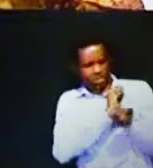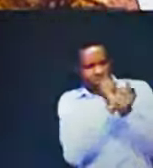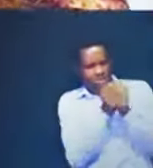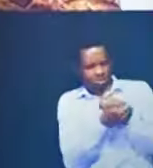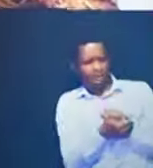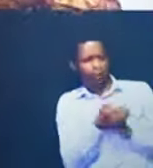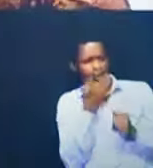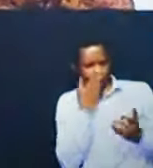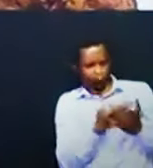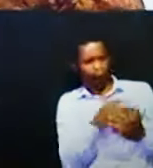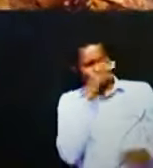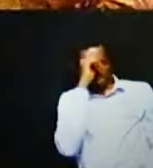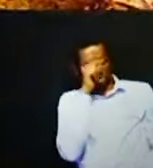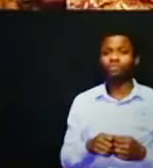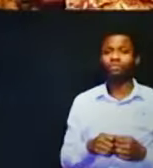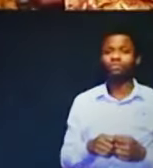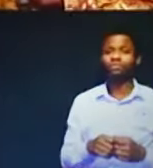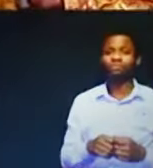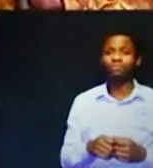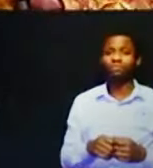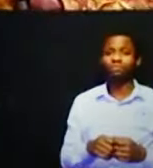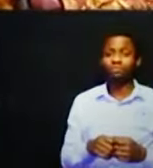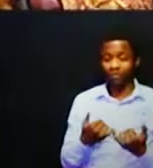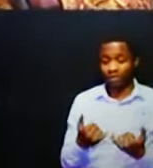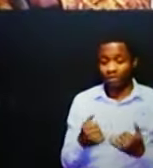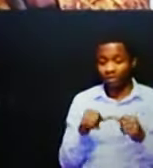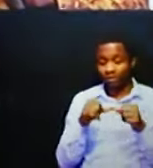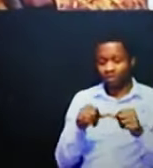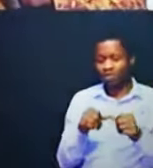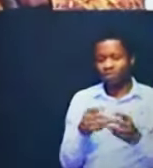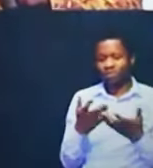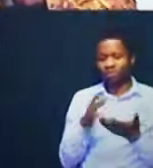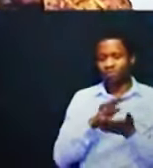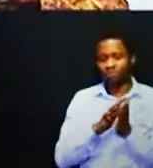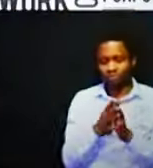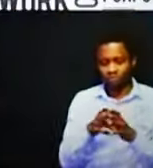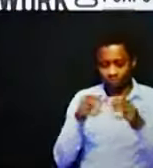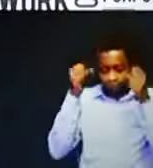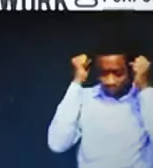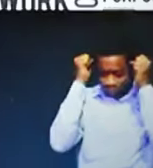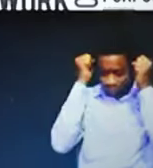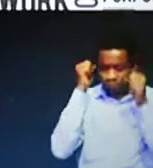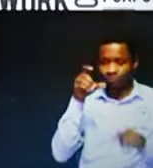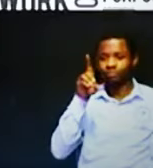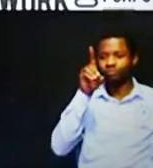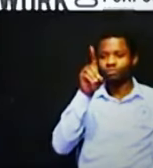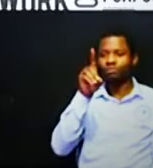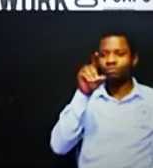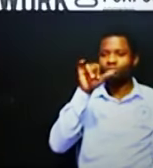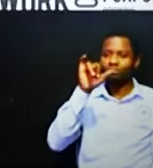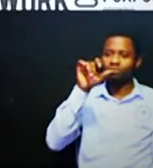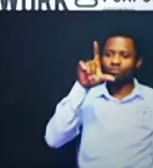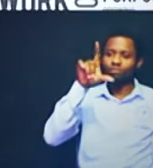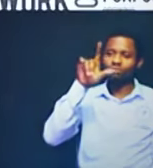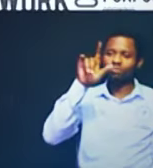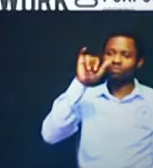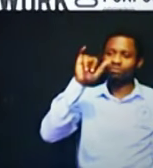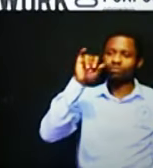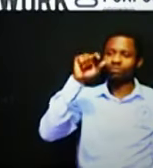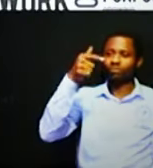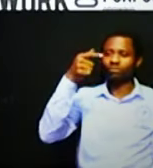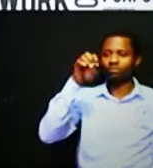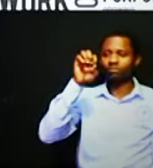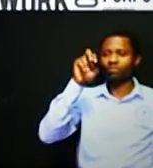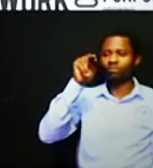man. Nipa papa be ni. Now be diligent and noble in character. Na me twaso a ne amekyere ne